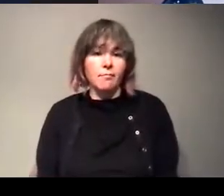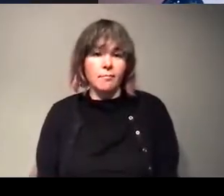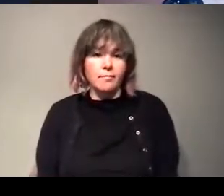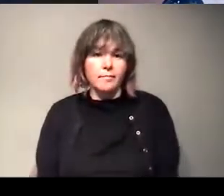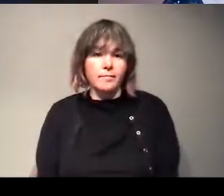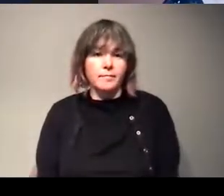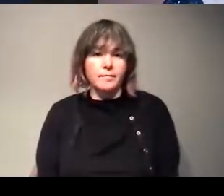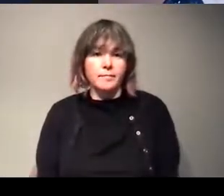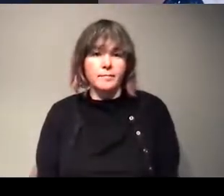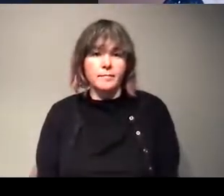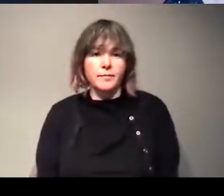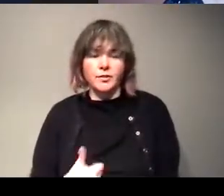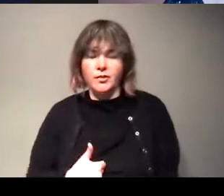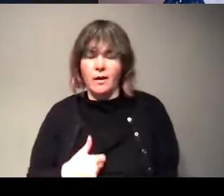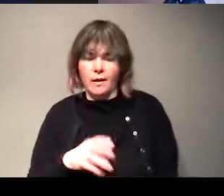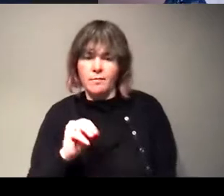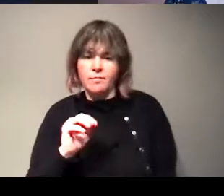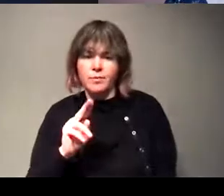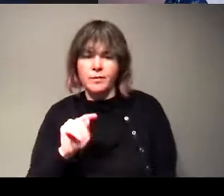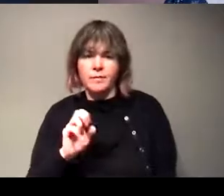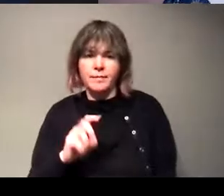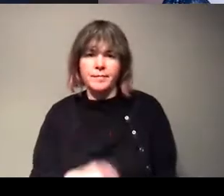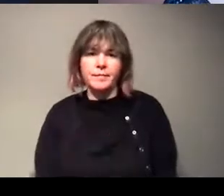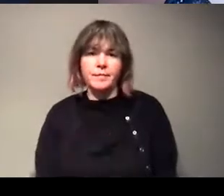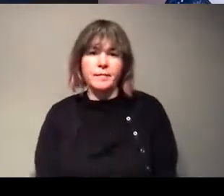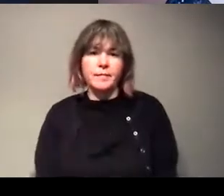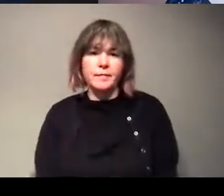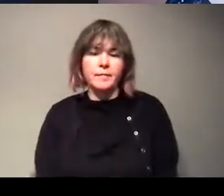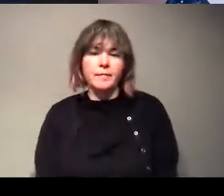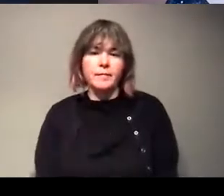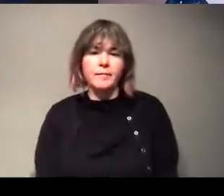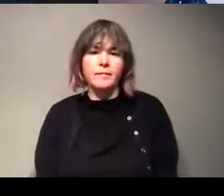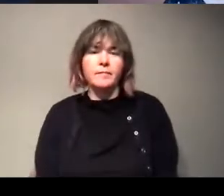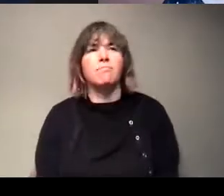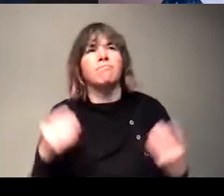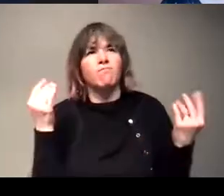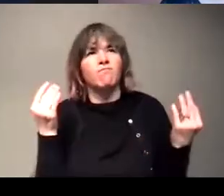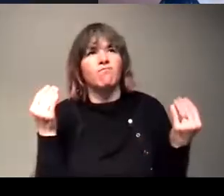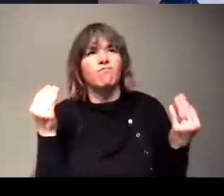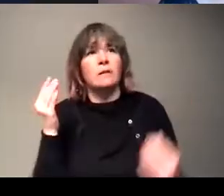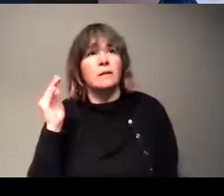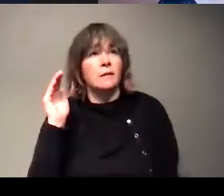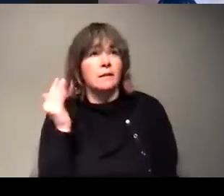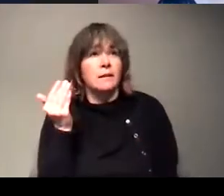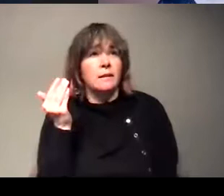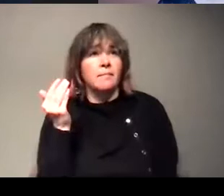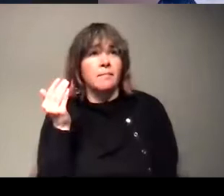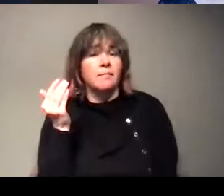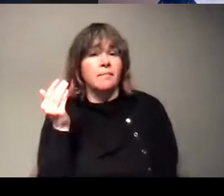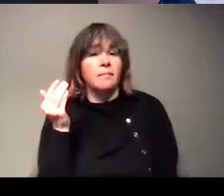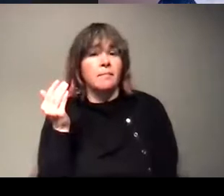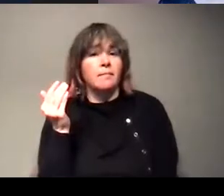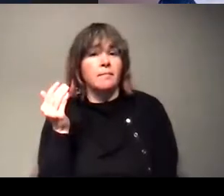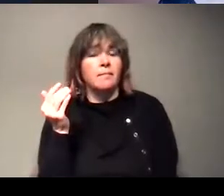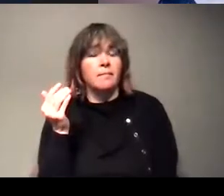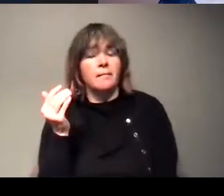Oops, sorry, my phone is muted. I'm thinking, you know, they do seem kind of like a great ape, you